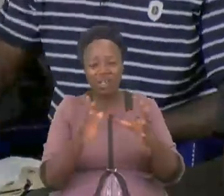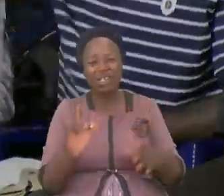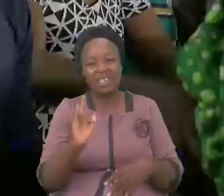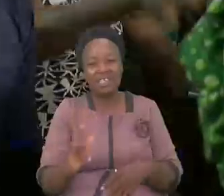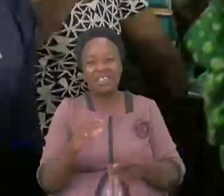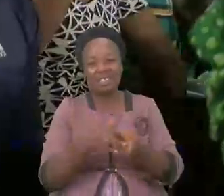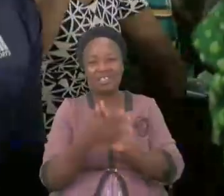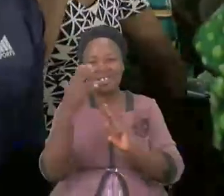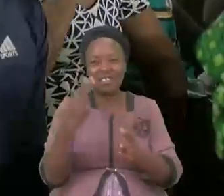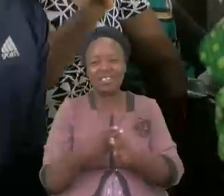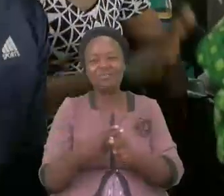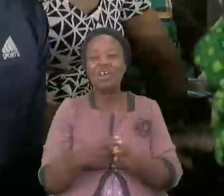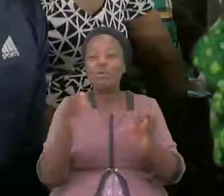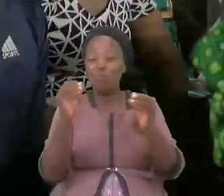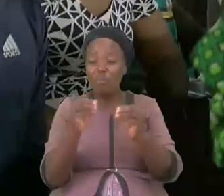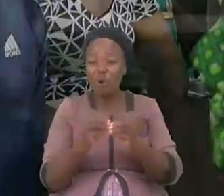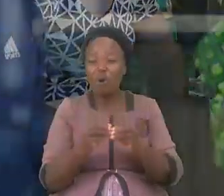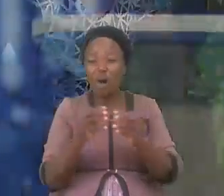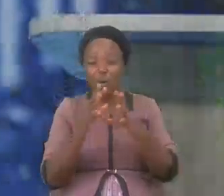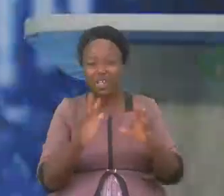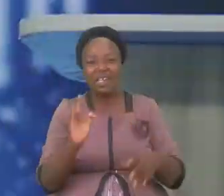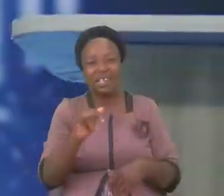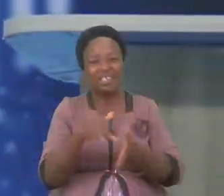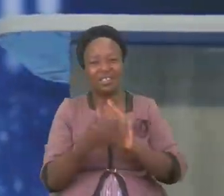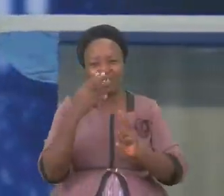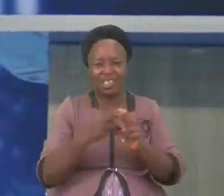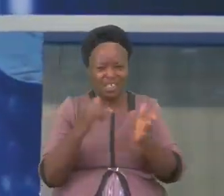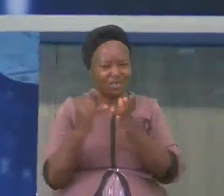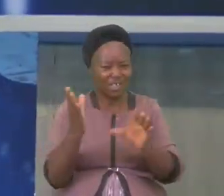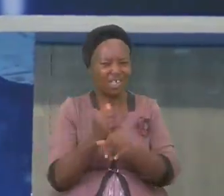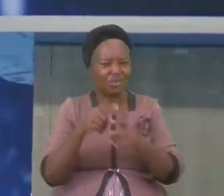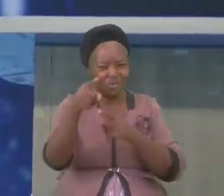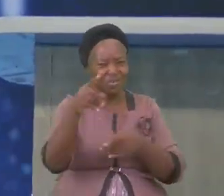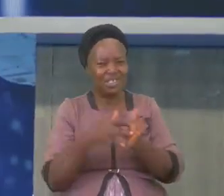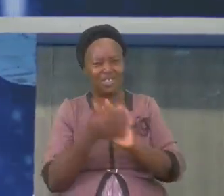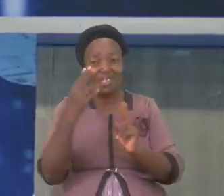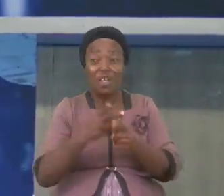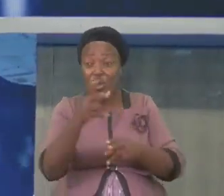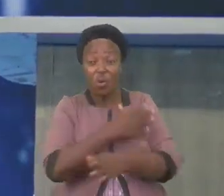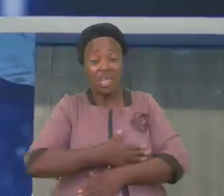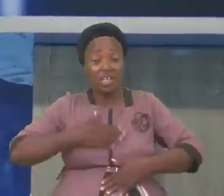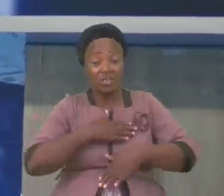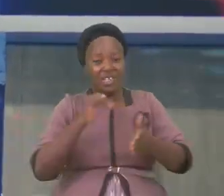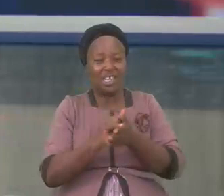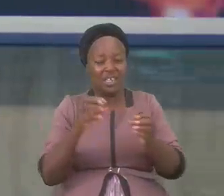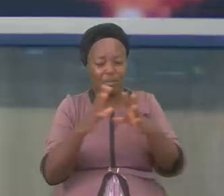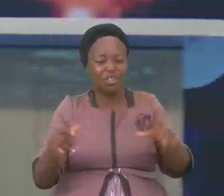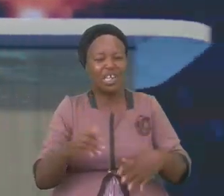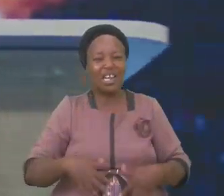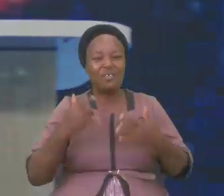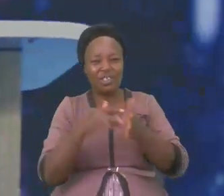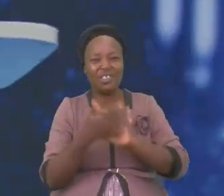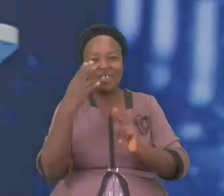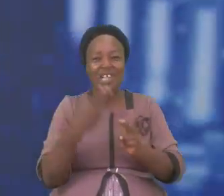you. You'll enjoy that abundant life. That eternal life. And every